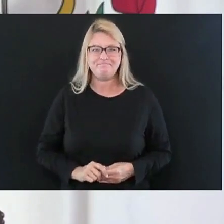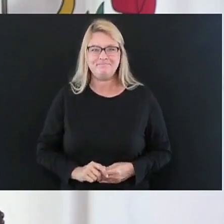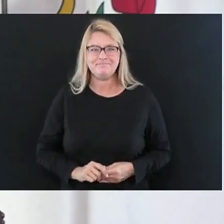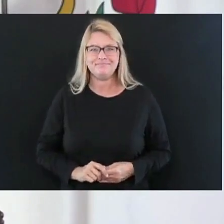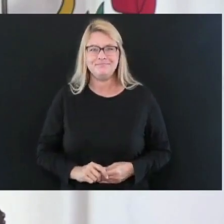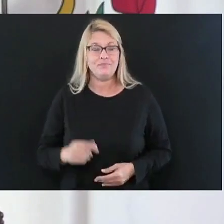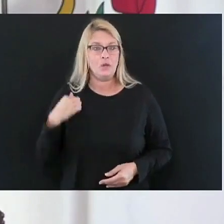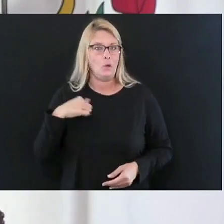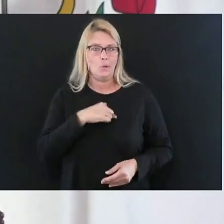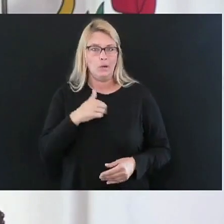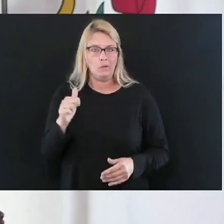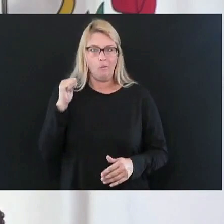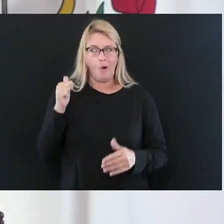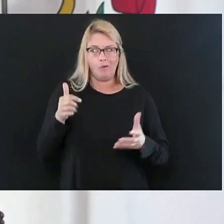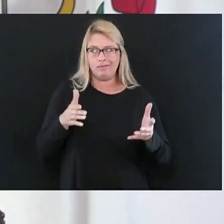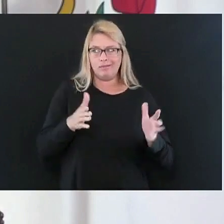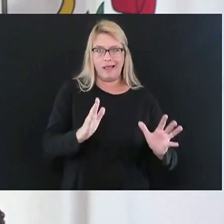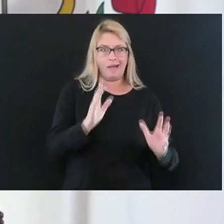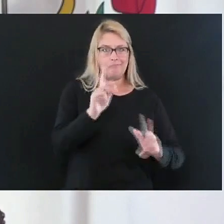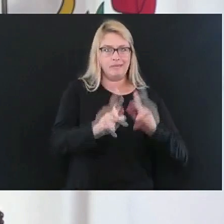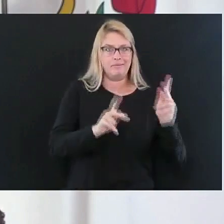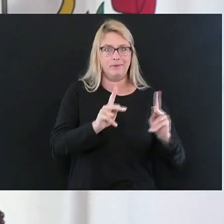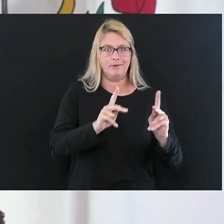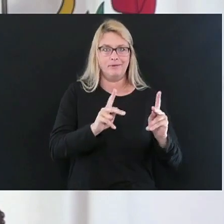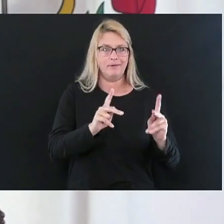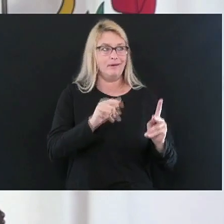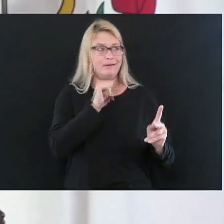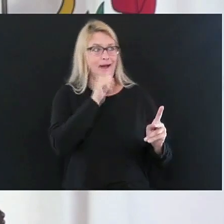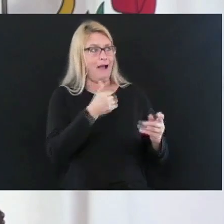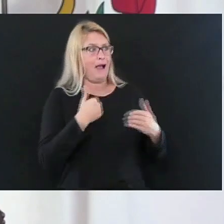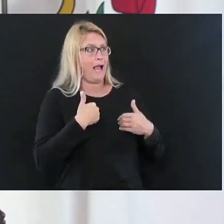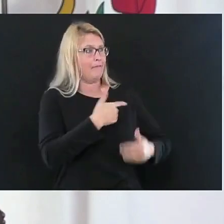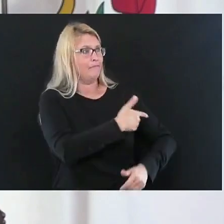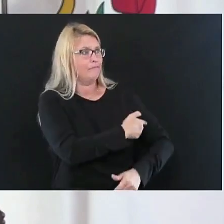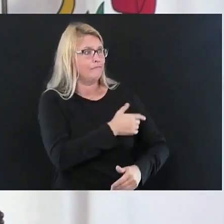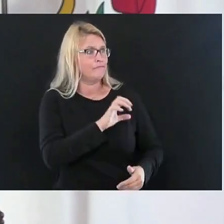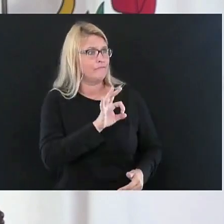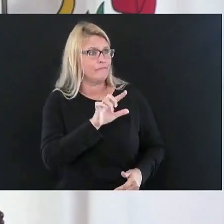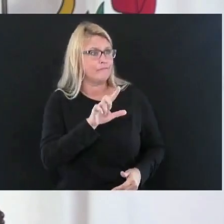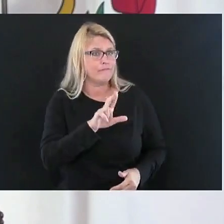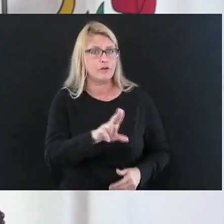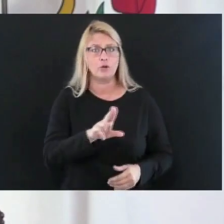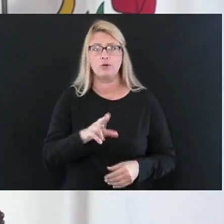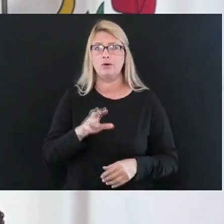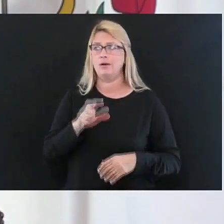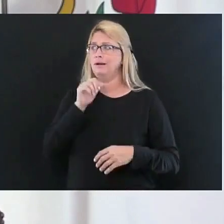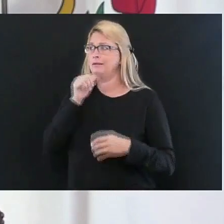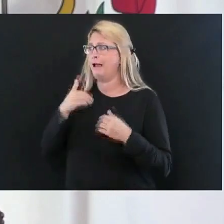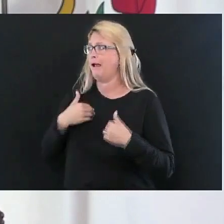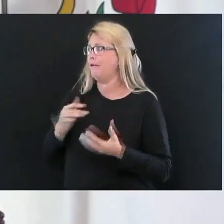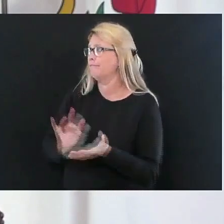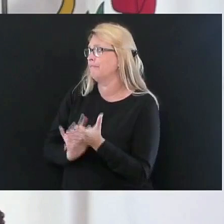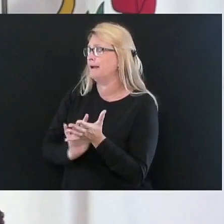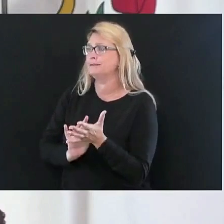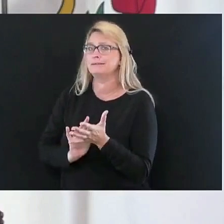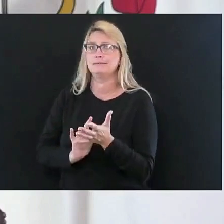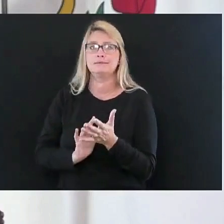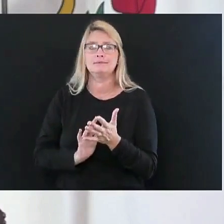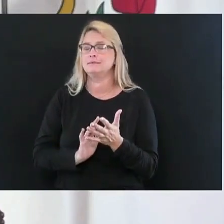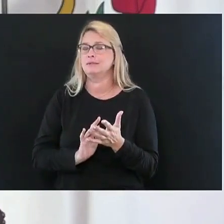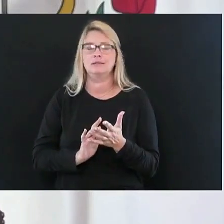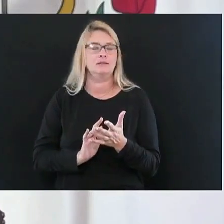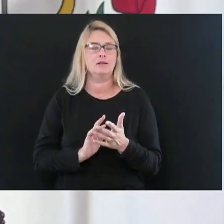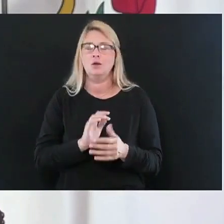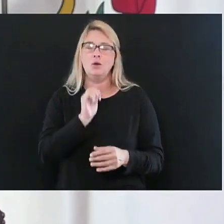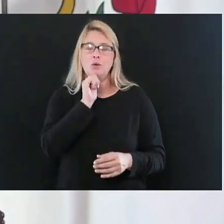We will not let people go without their flu shots, or without their prescriptions, or inconvenienced beyond belief. And we